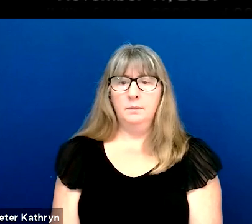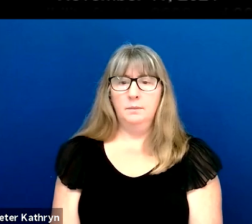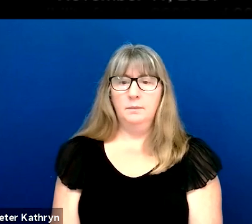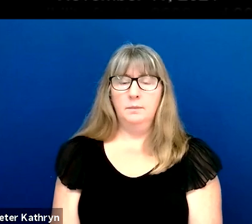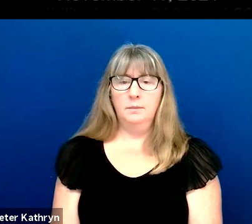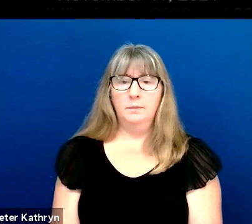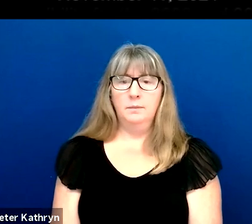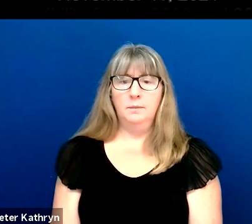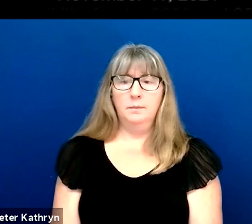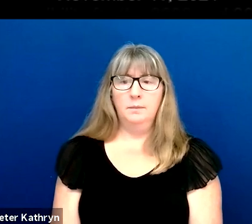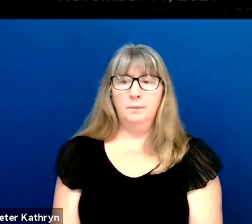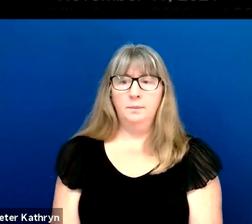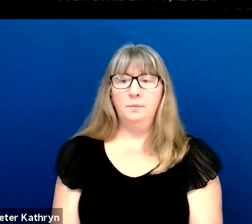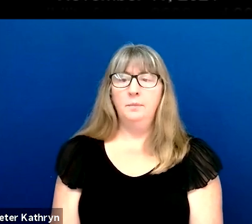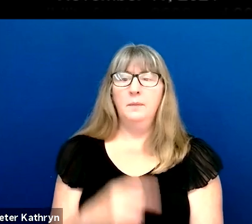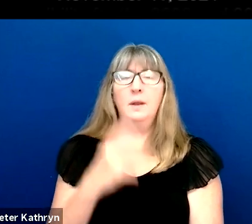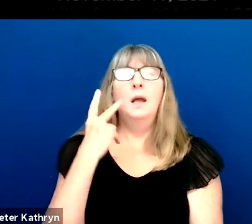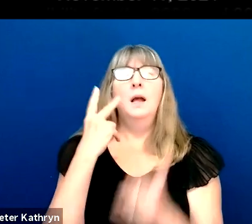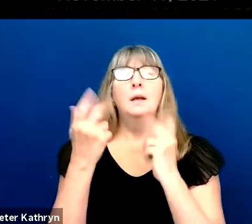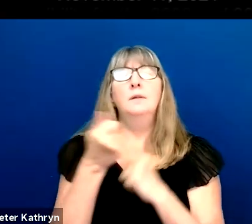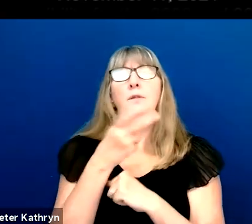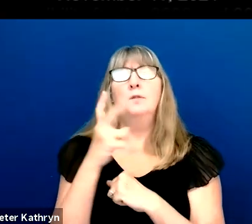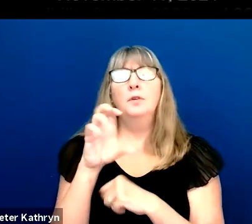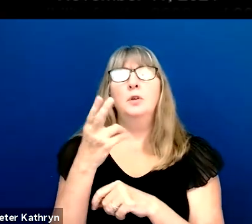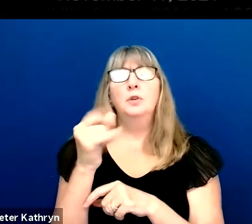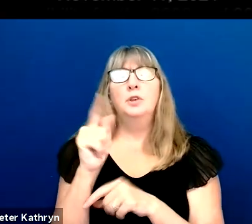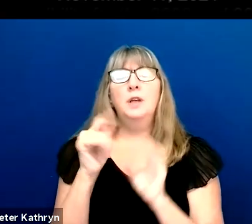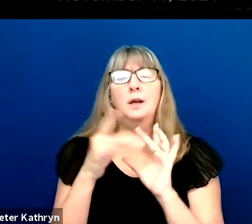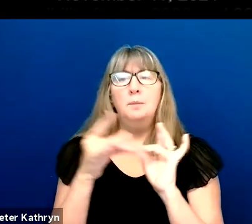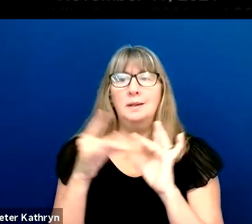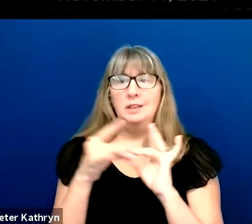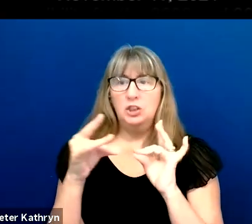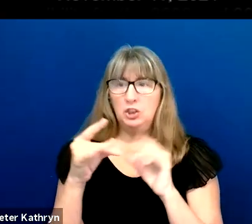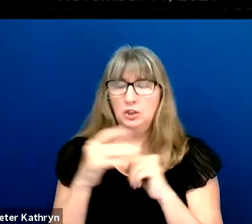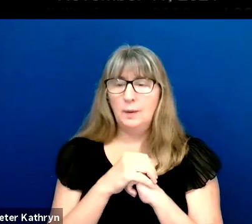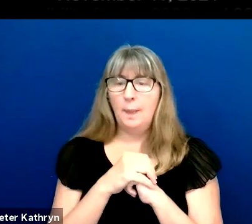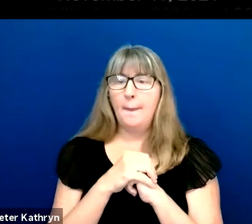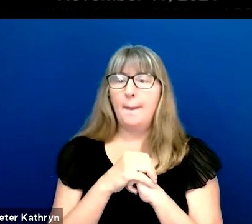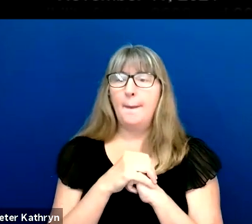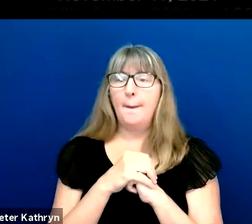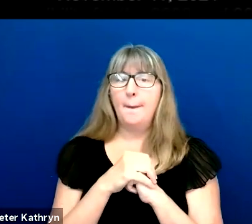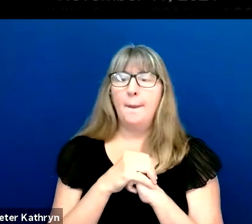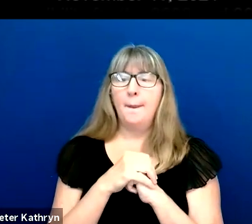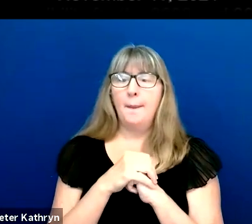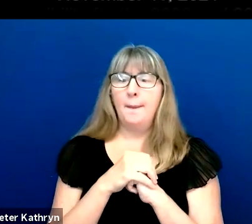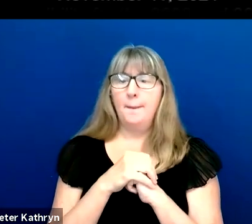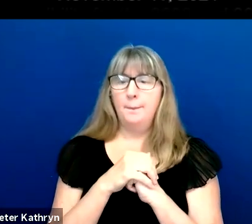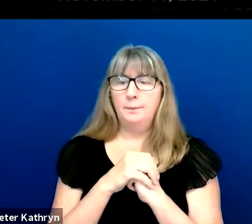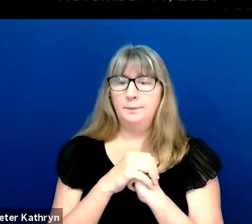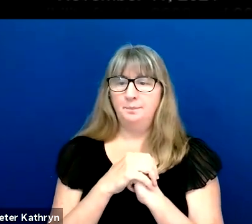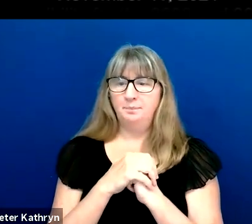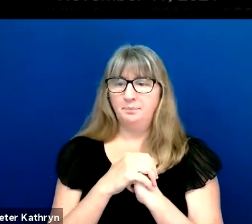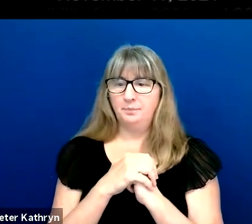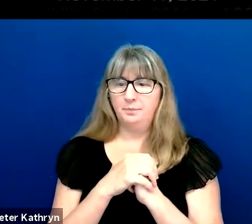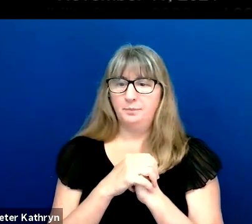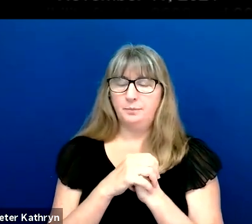We do have a few chat messages in regards to your presentation, Senay. Yes. Specifically about how there